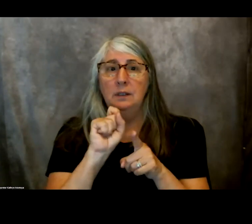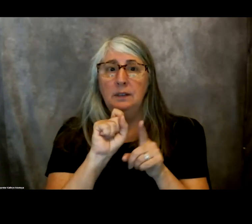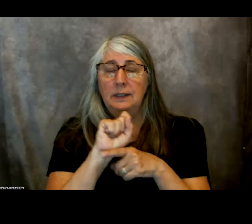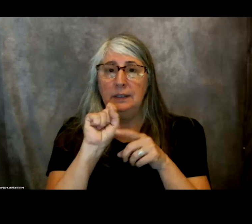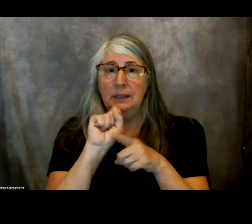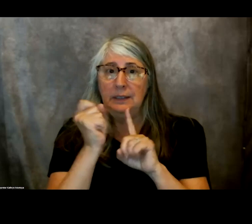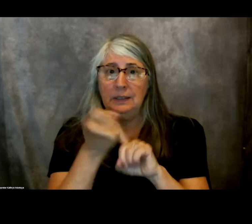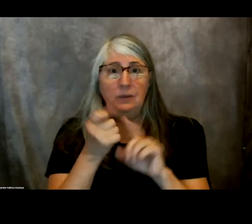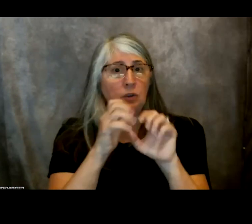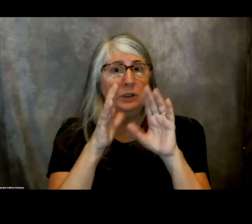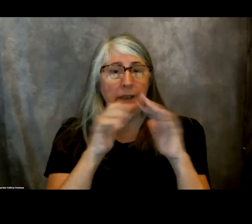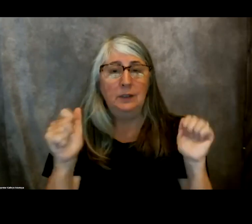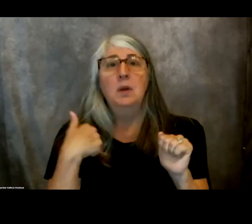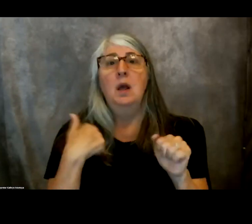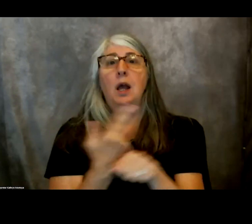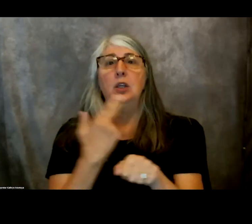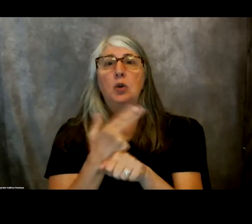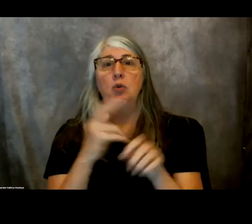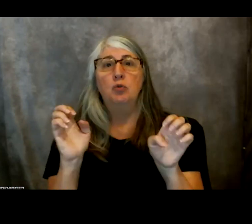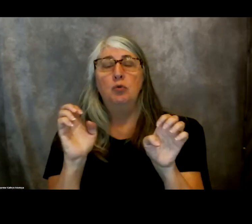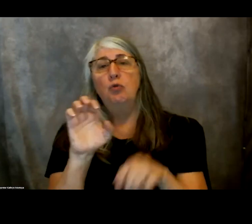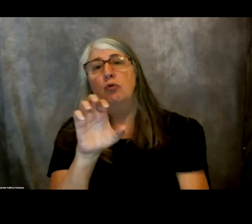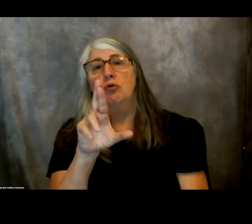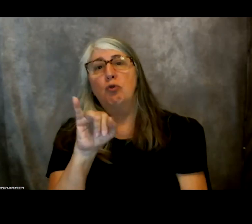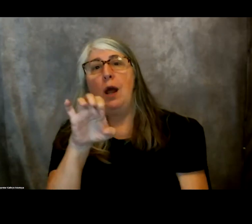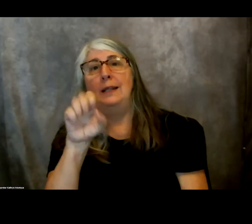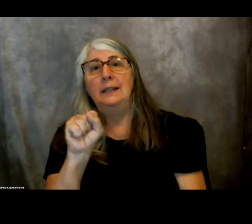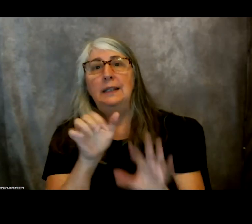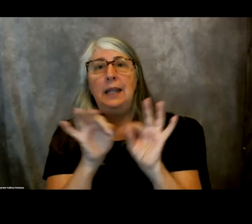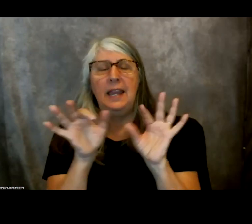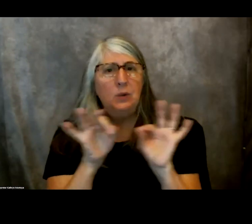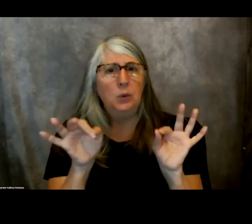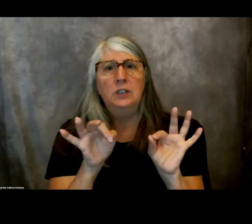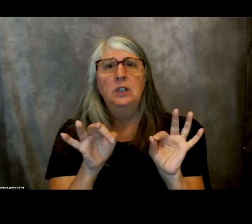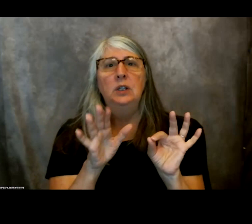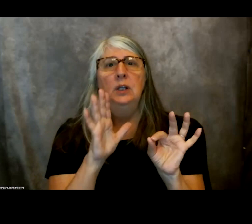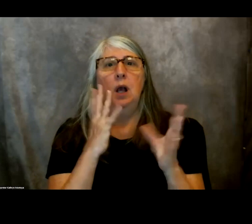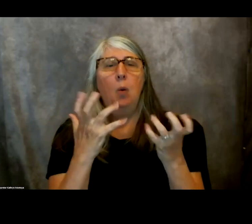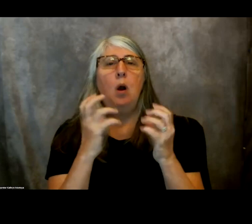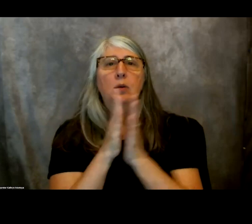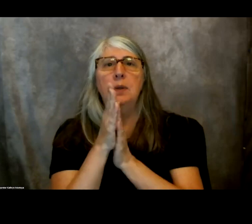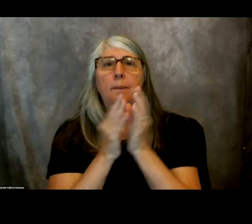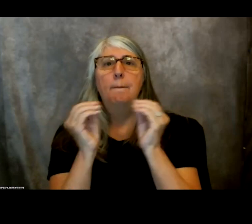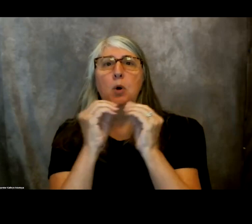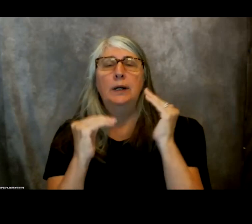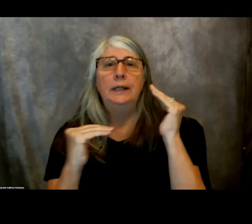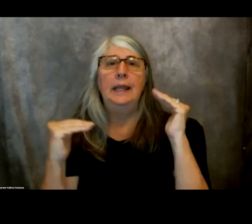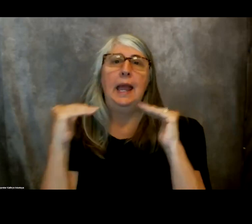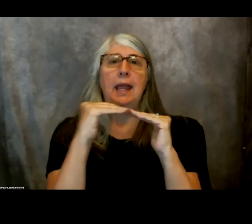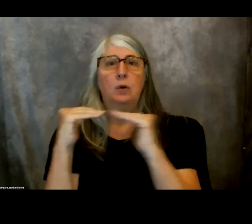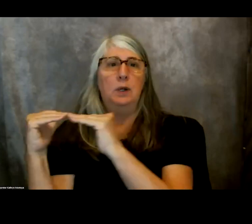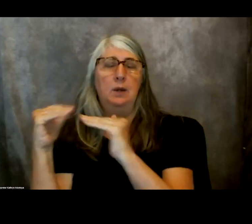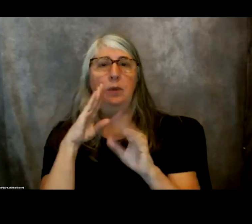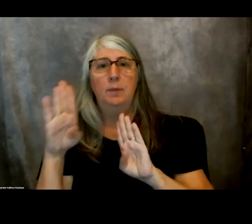of crisis language complicates our efforts to achieve equity in behavioral health care. We talk, for example, about a